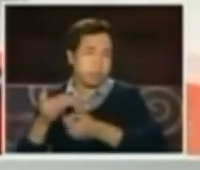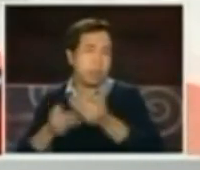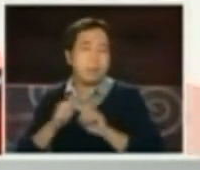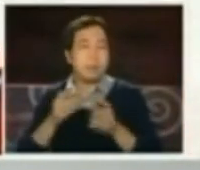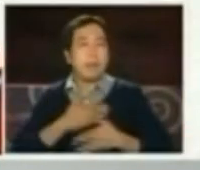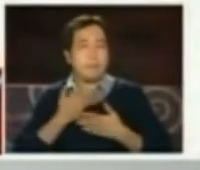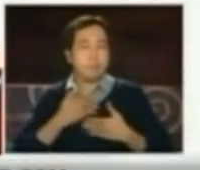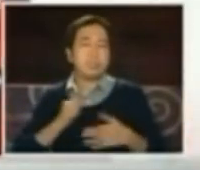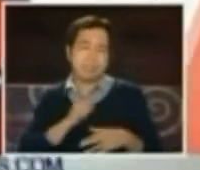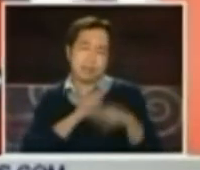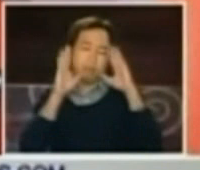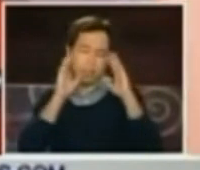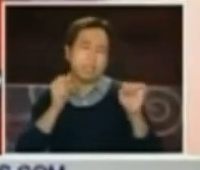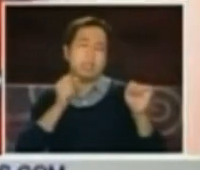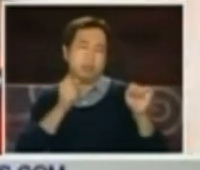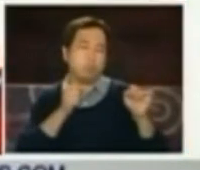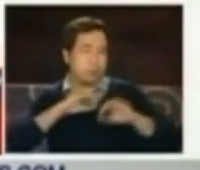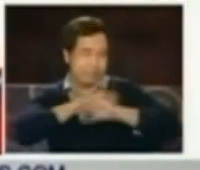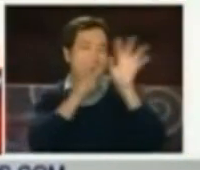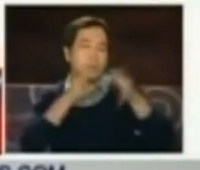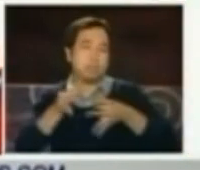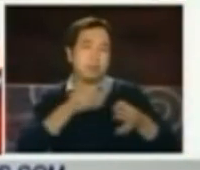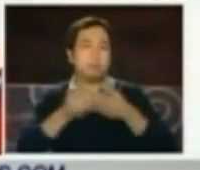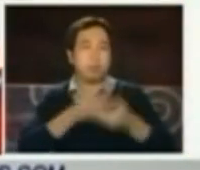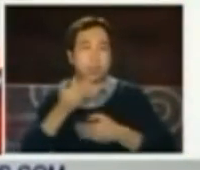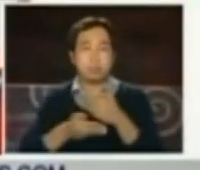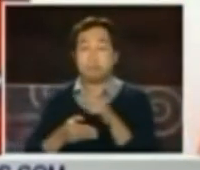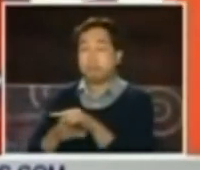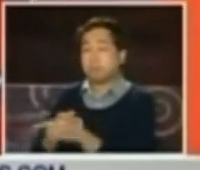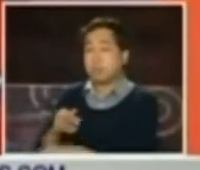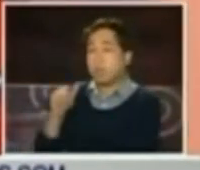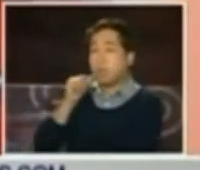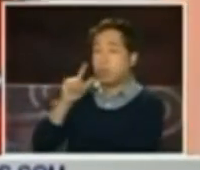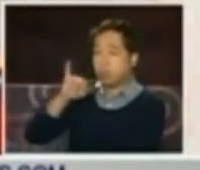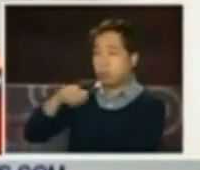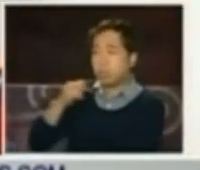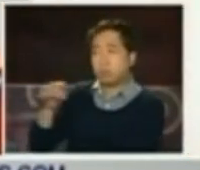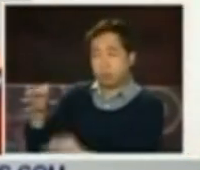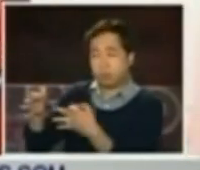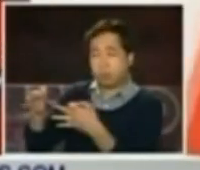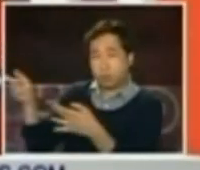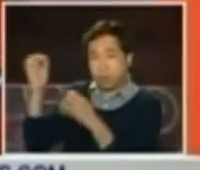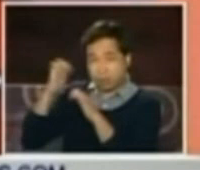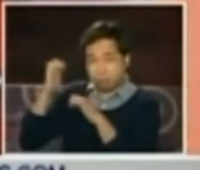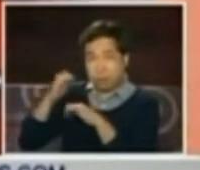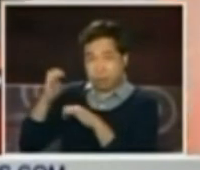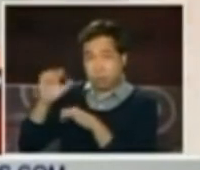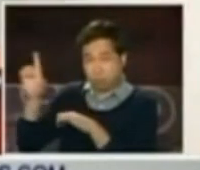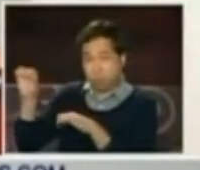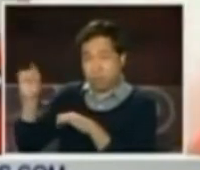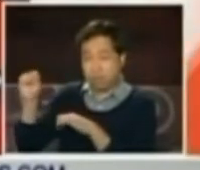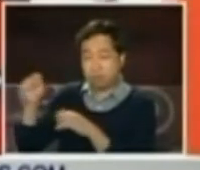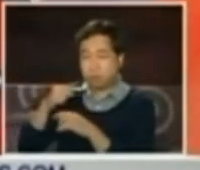the Senate President did that. Mm-hmm. Did you expect the 20 conviction, 3 acquittal? I expected it.